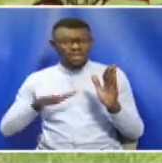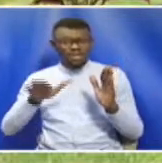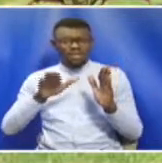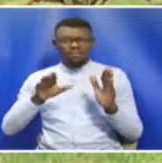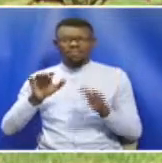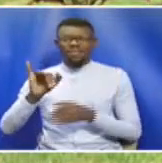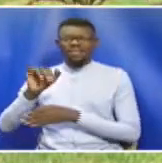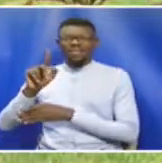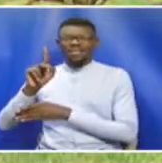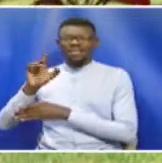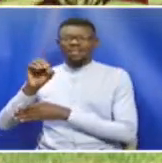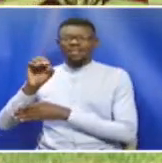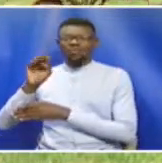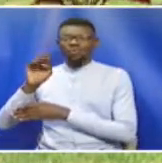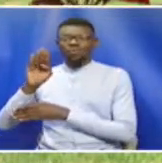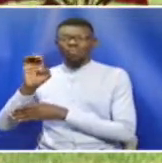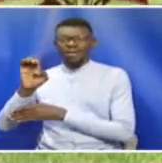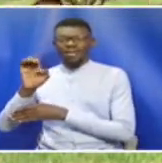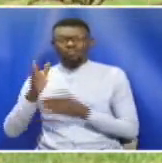Ikonge Chabera Road.